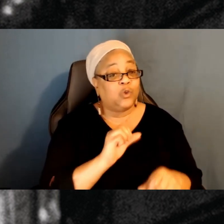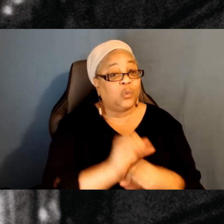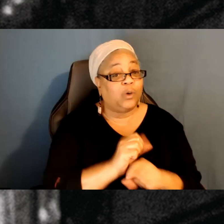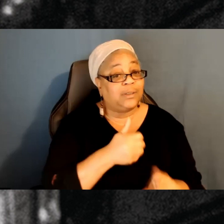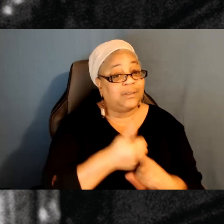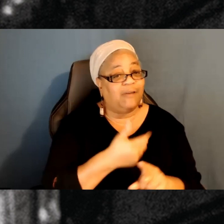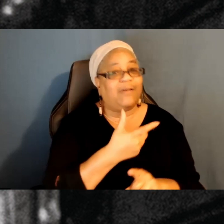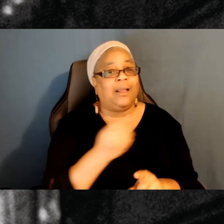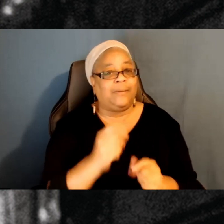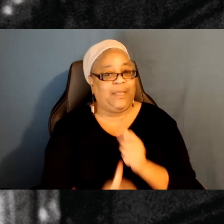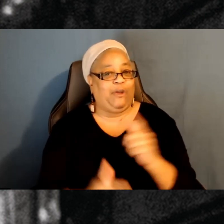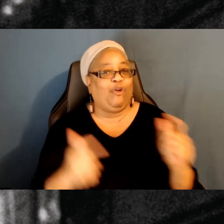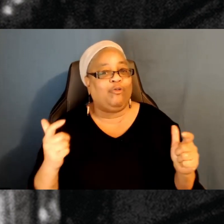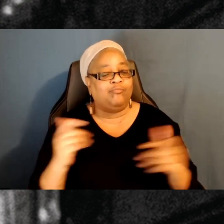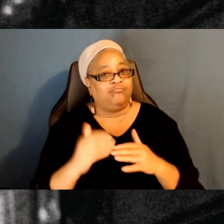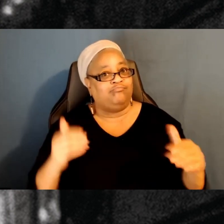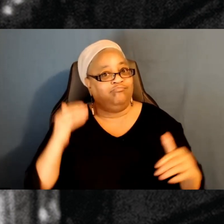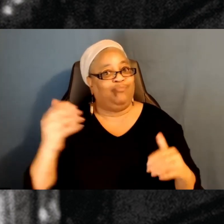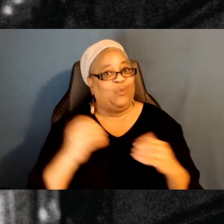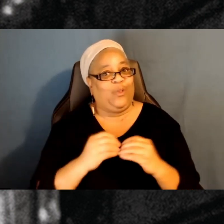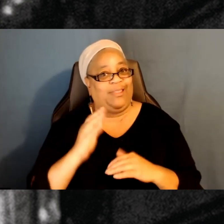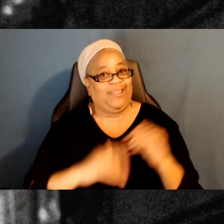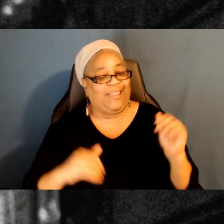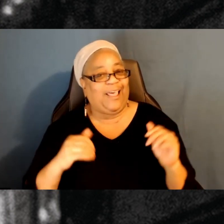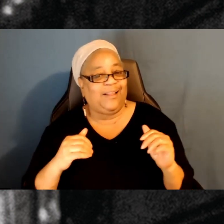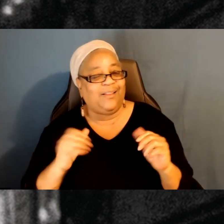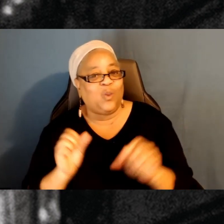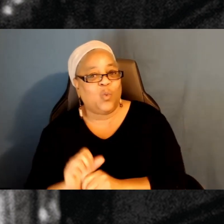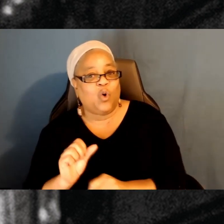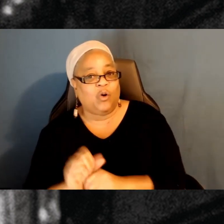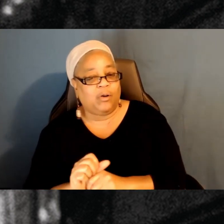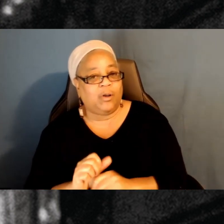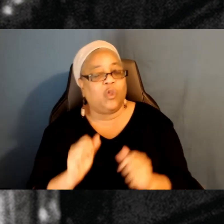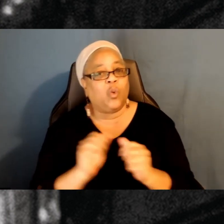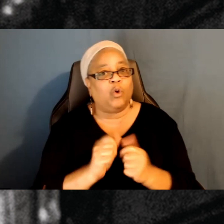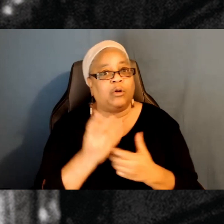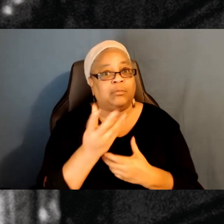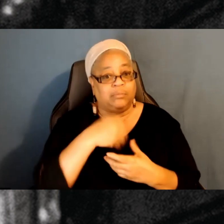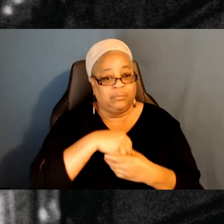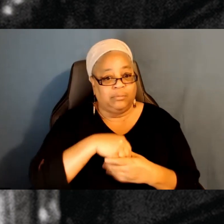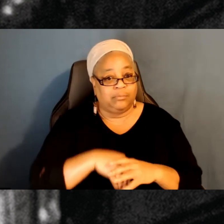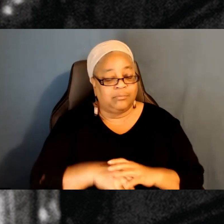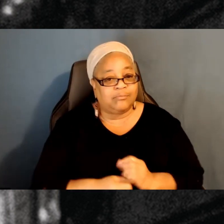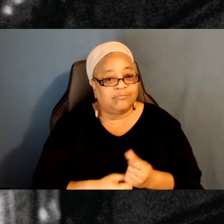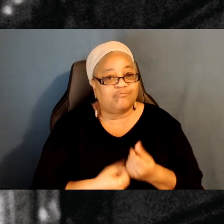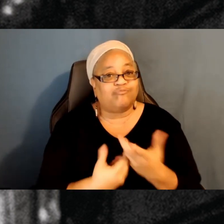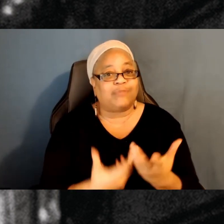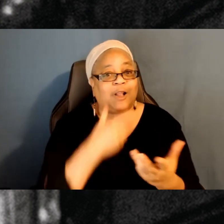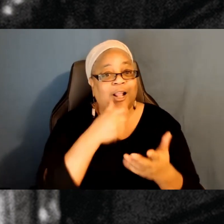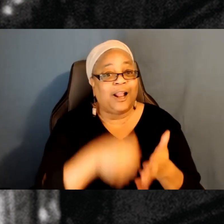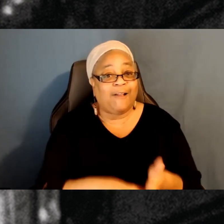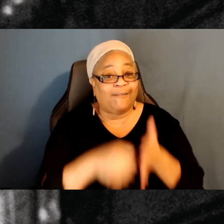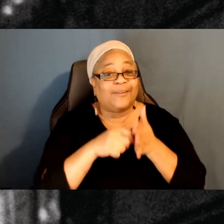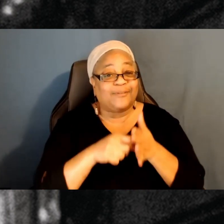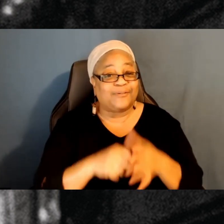that exceeds the work, which the work is able to channel and amplify. And the